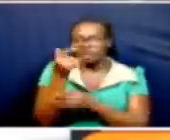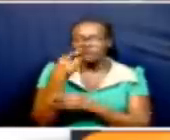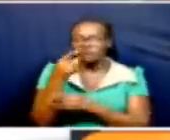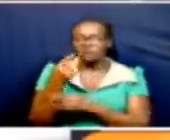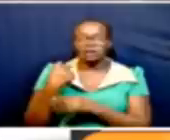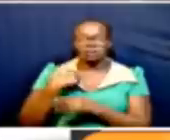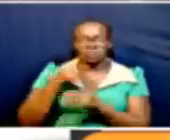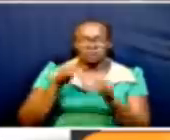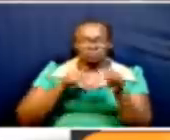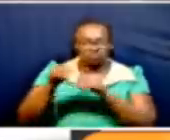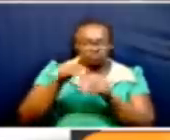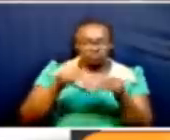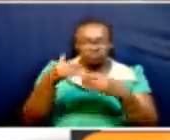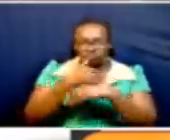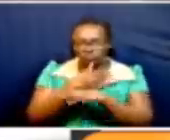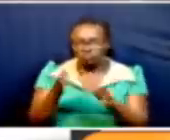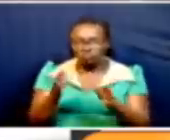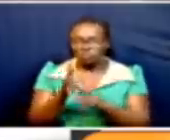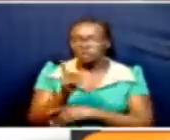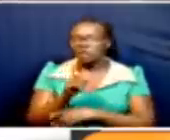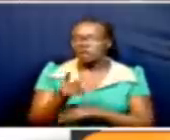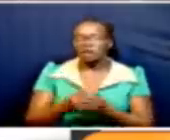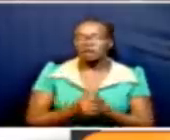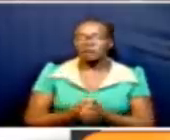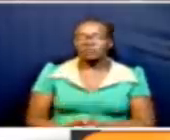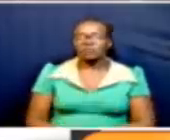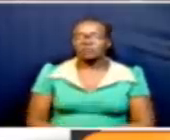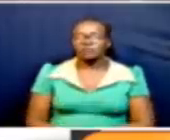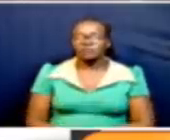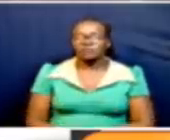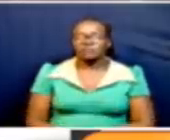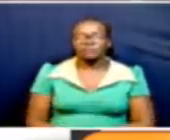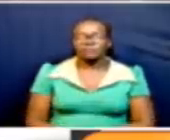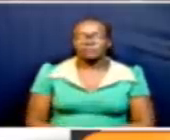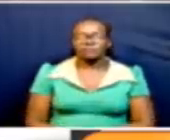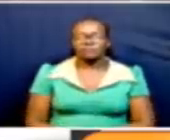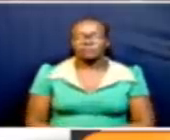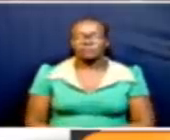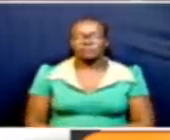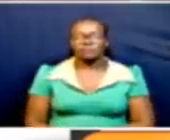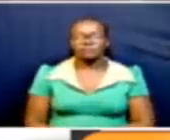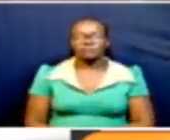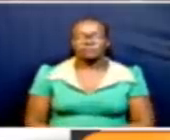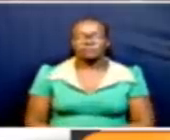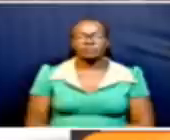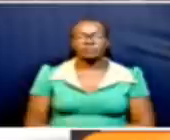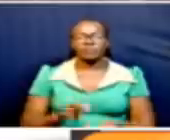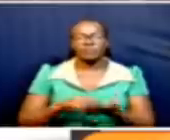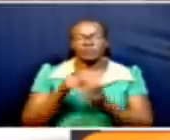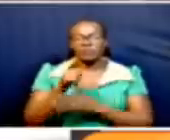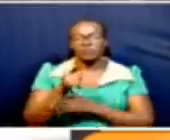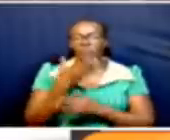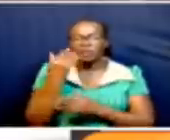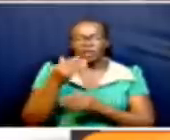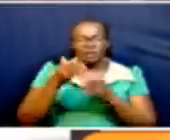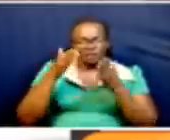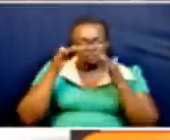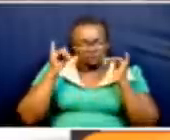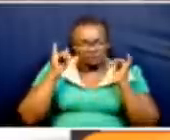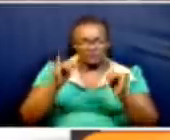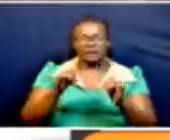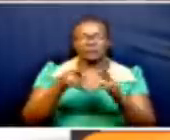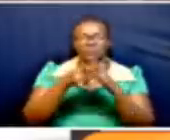watu wanasema kila siku bana. Fala. Wachana na wana. Let's take a break, gentlemen. Come back and talk